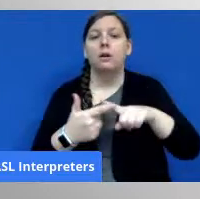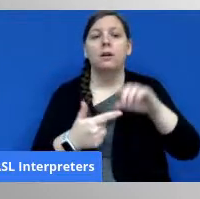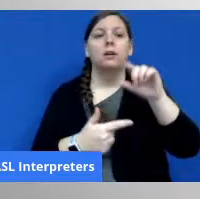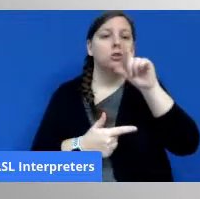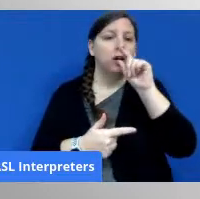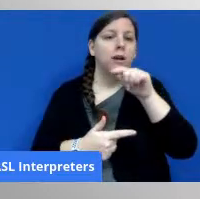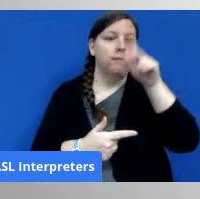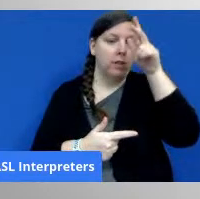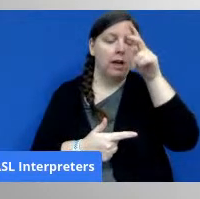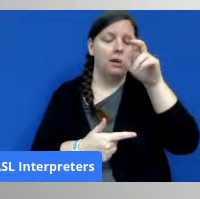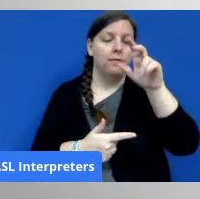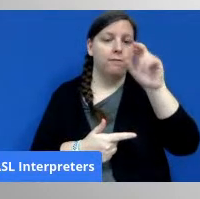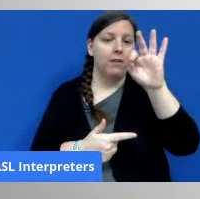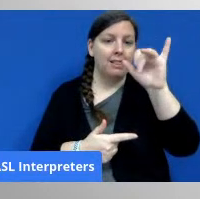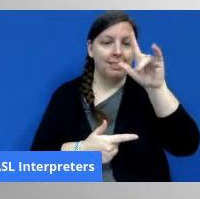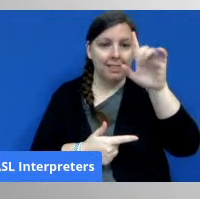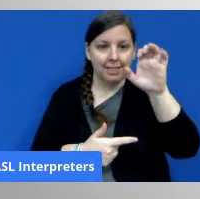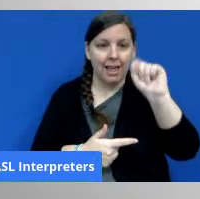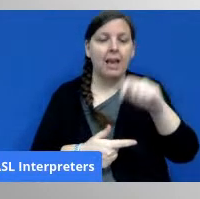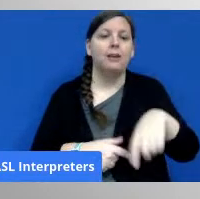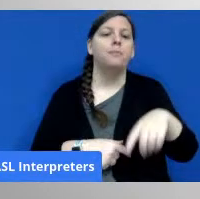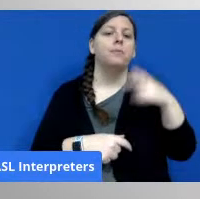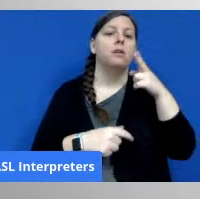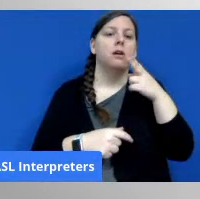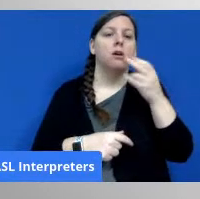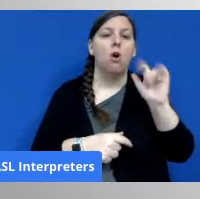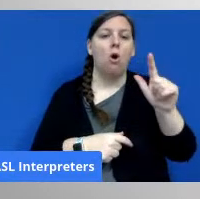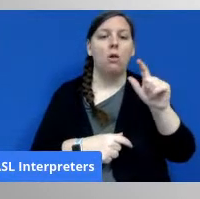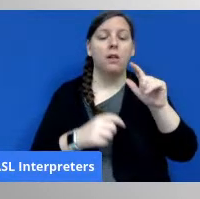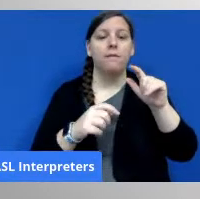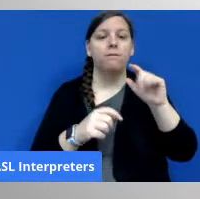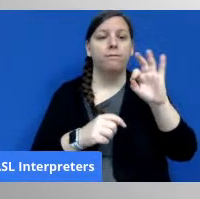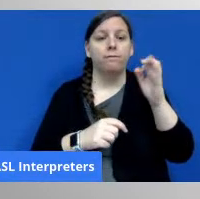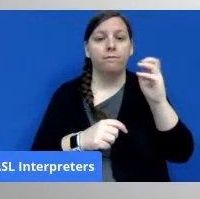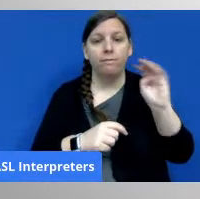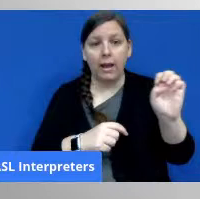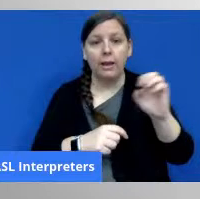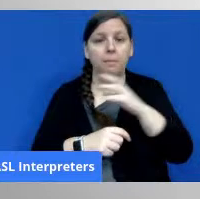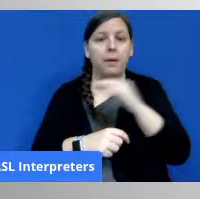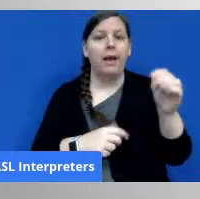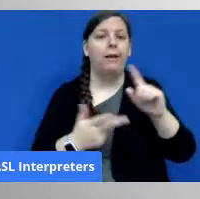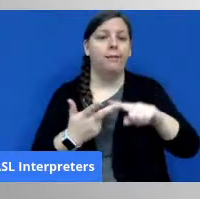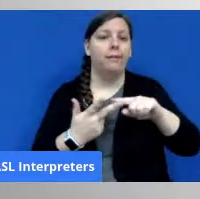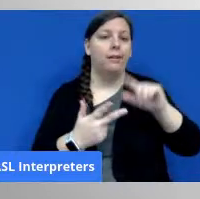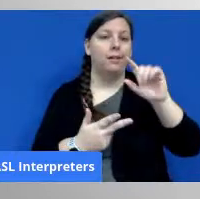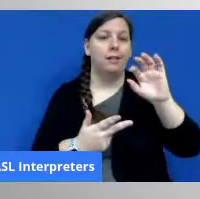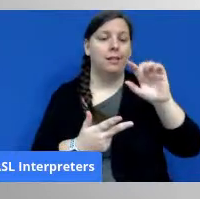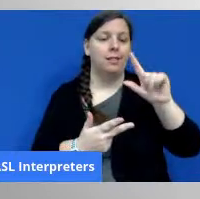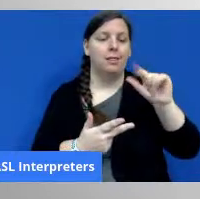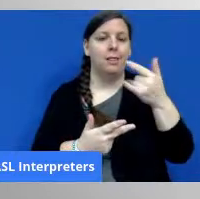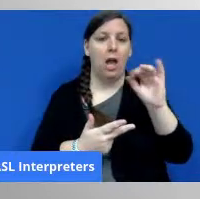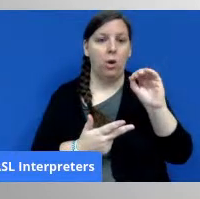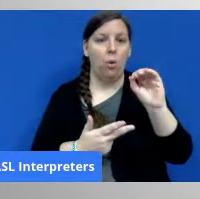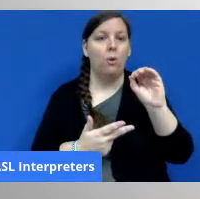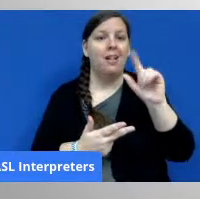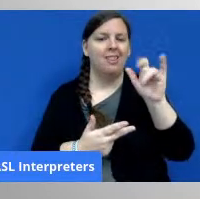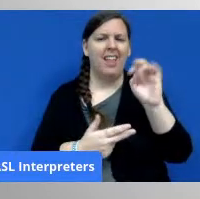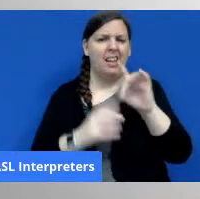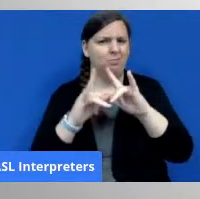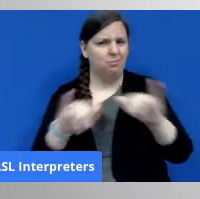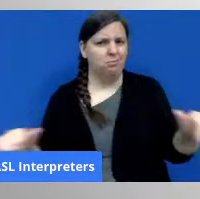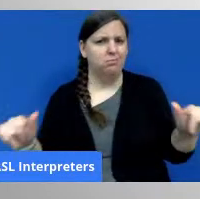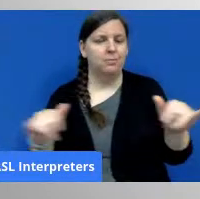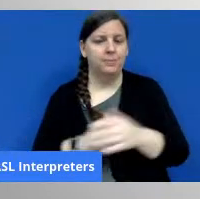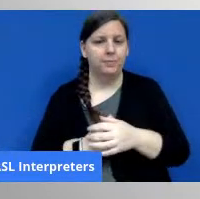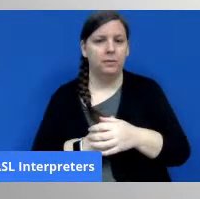right side of this slide, I have defined what is academic enrichment, because academic enrichment is important to the 21st Century